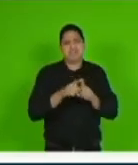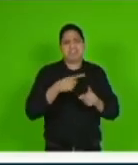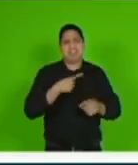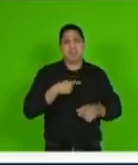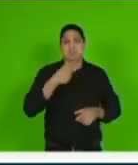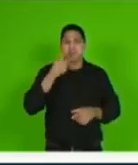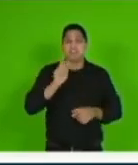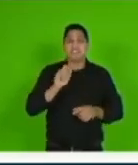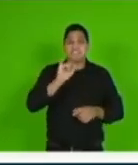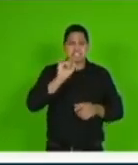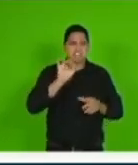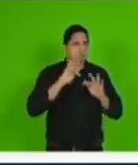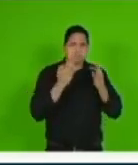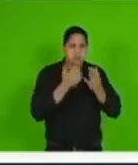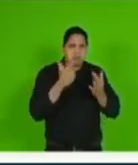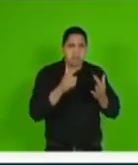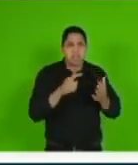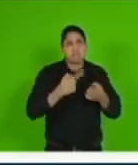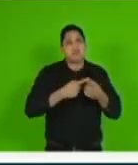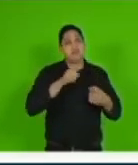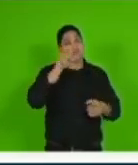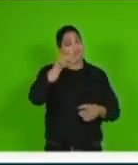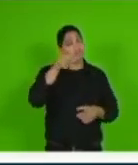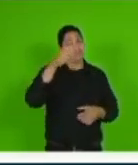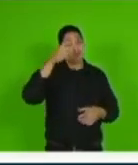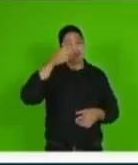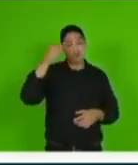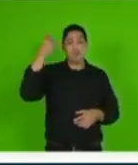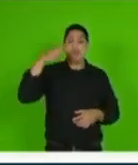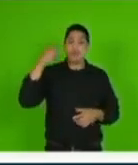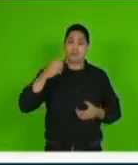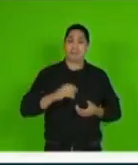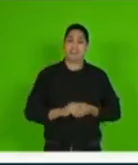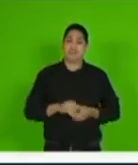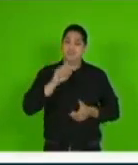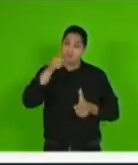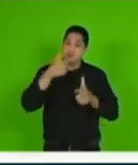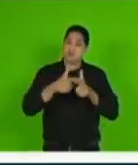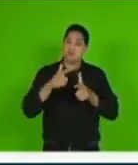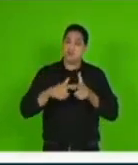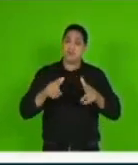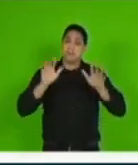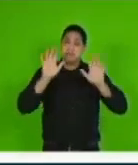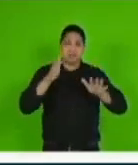Foolish is, there are many people feel foolish people everywhere.